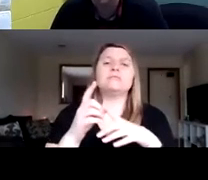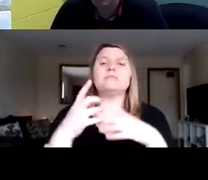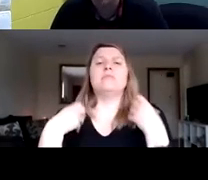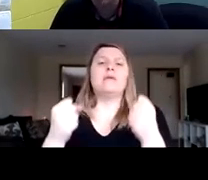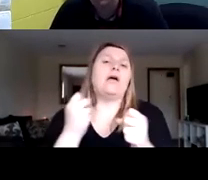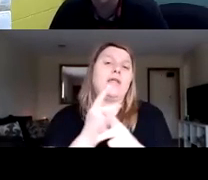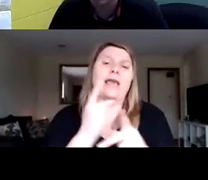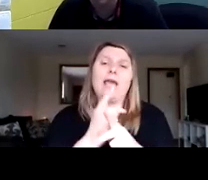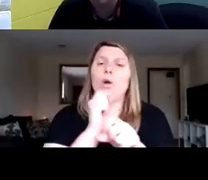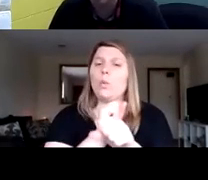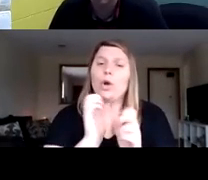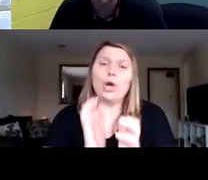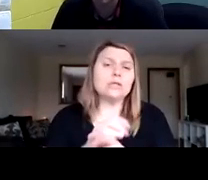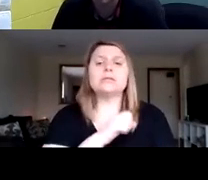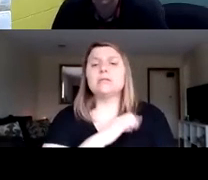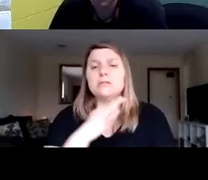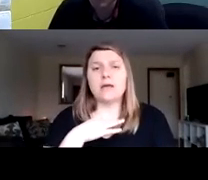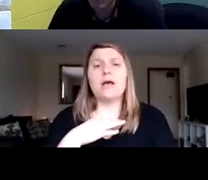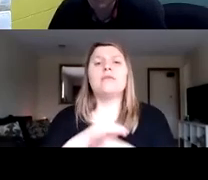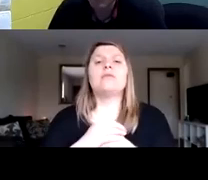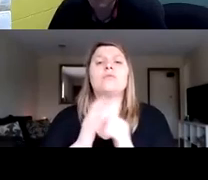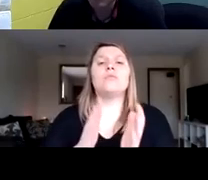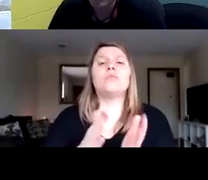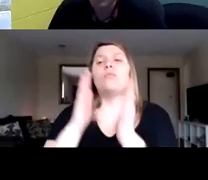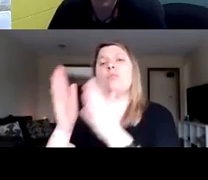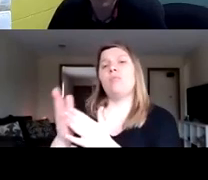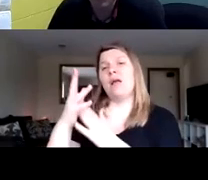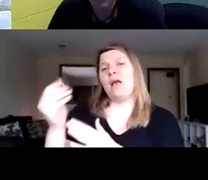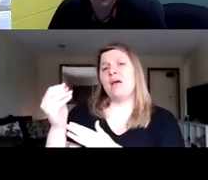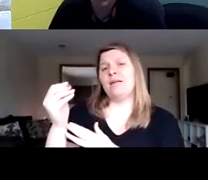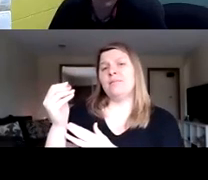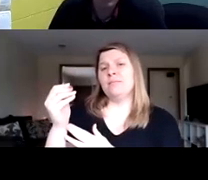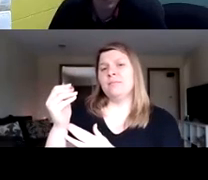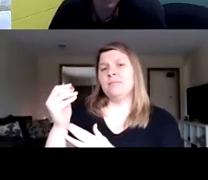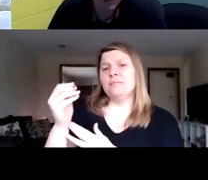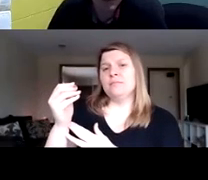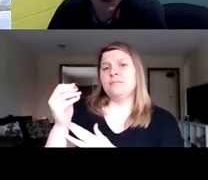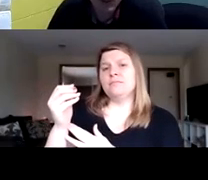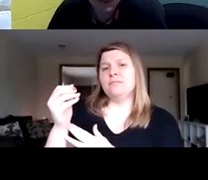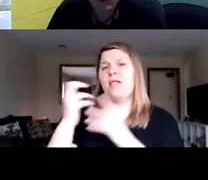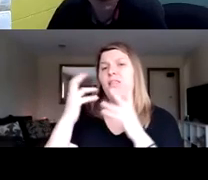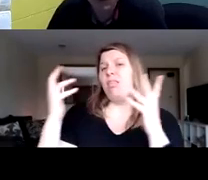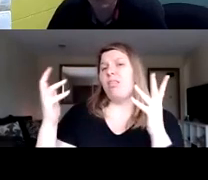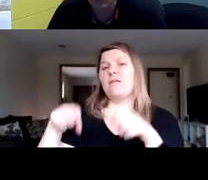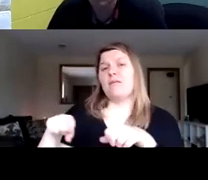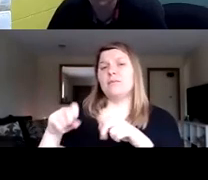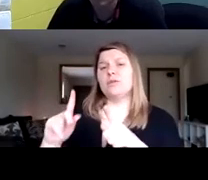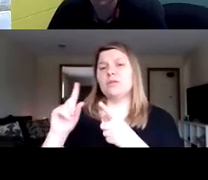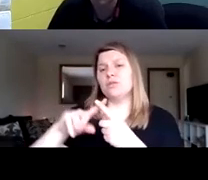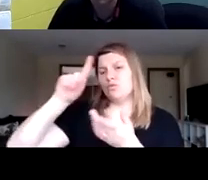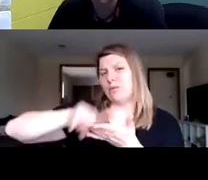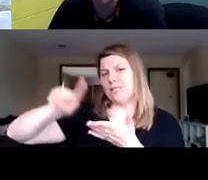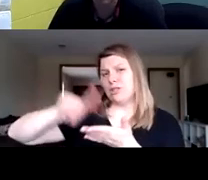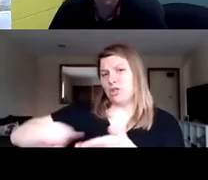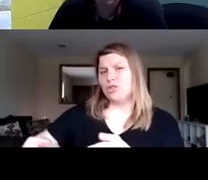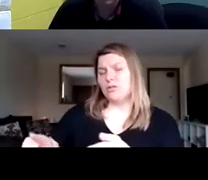of staff to go out and provide service? And again, there is lots of opportunities to research. I